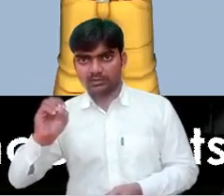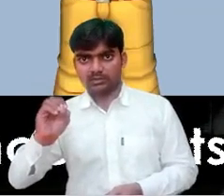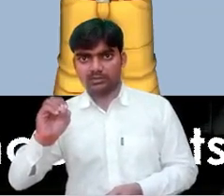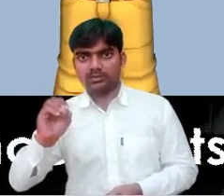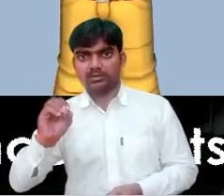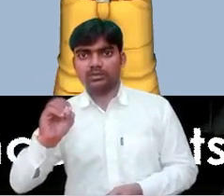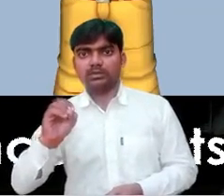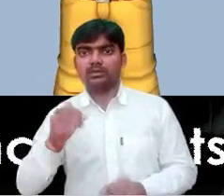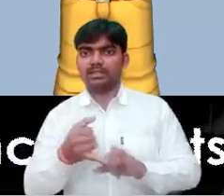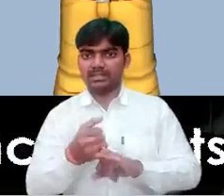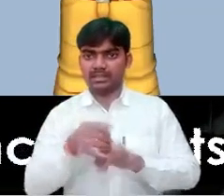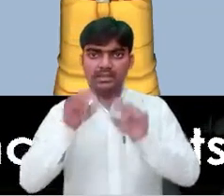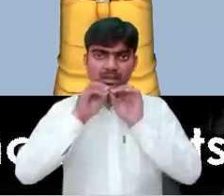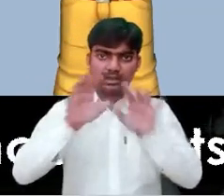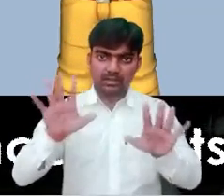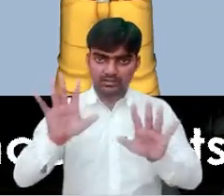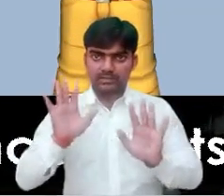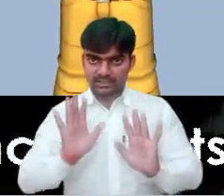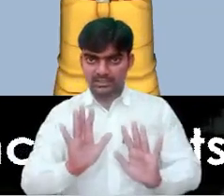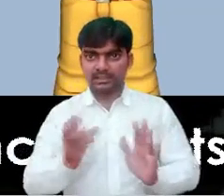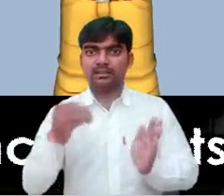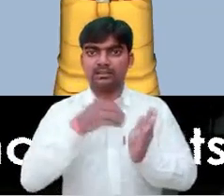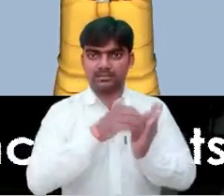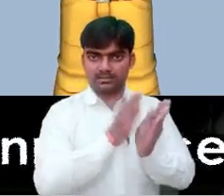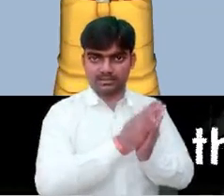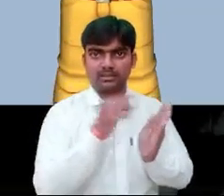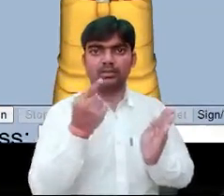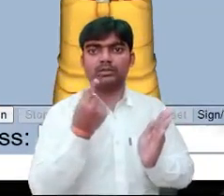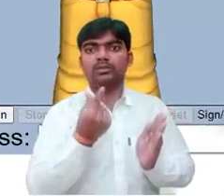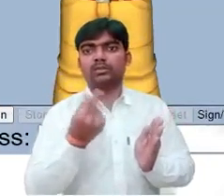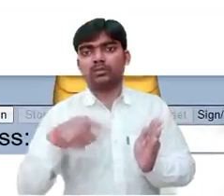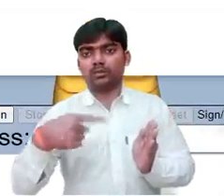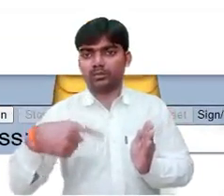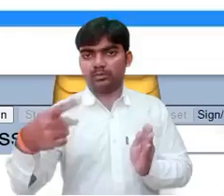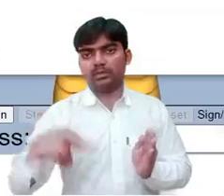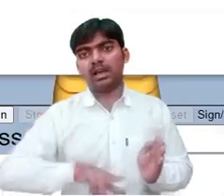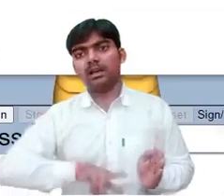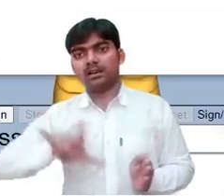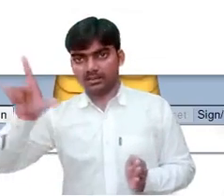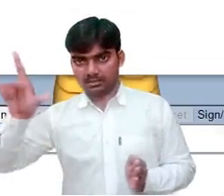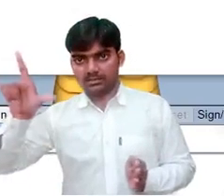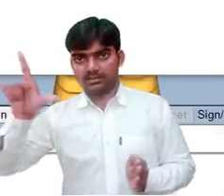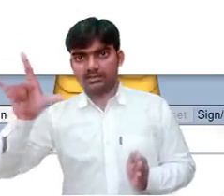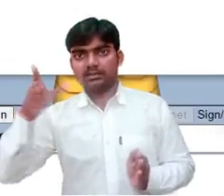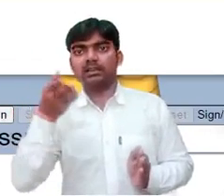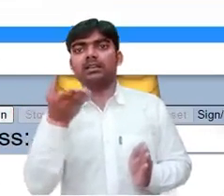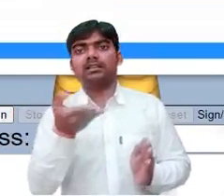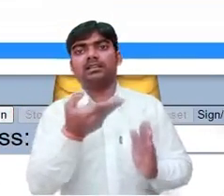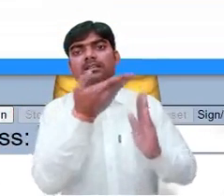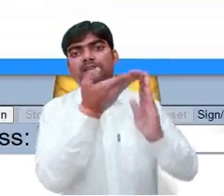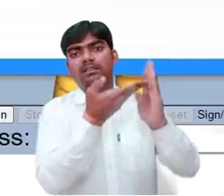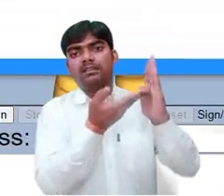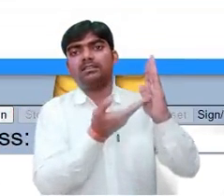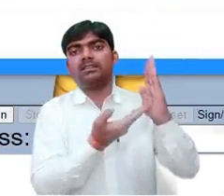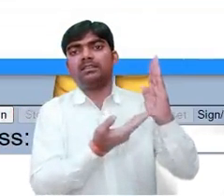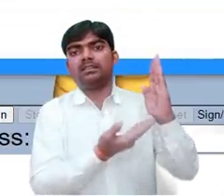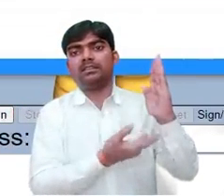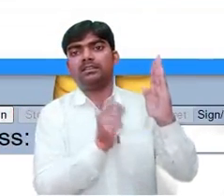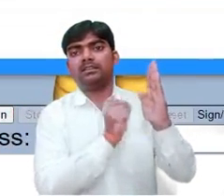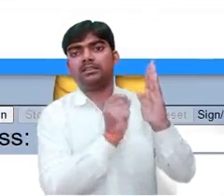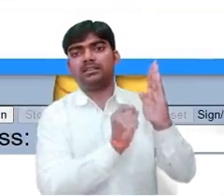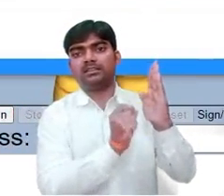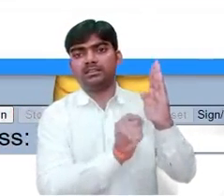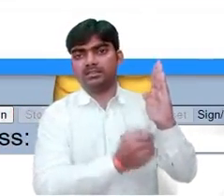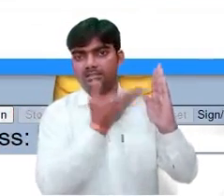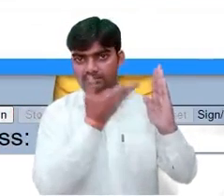static announcements which are used at the airports. So this is the list of all the static announcements